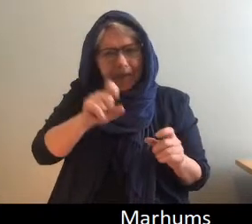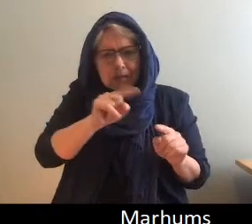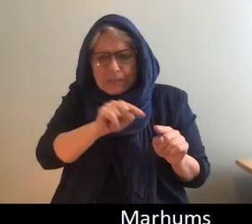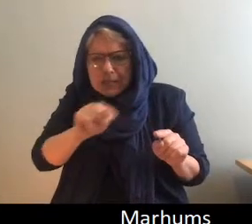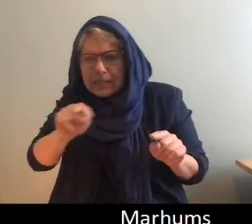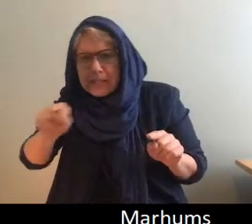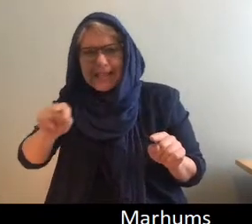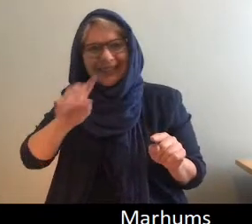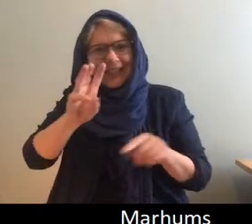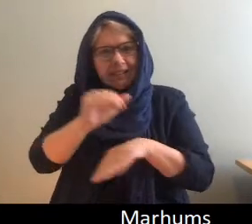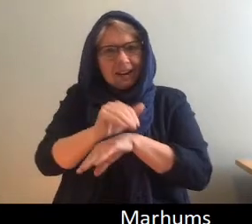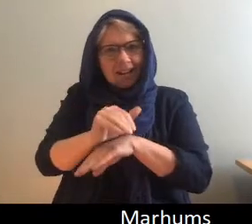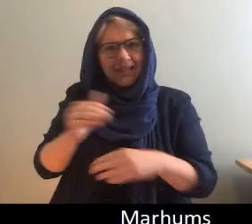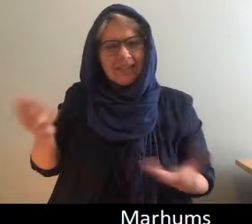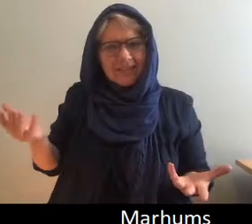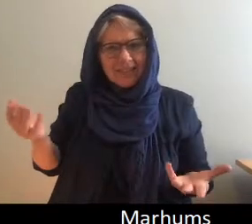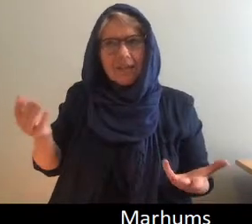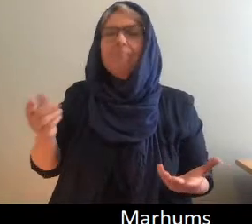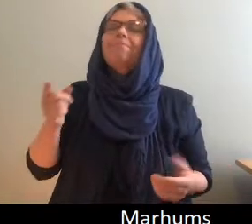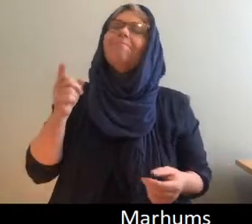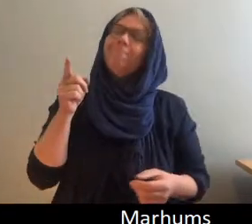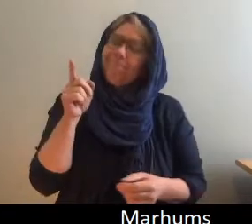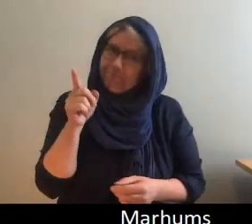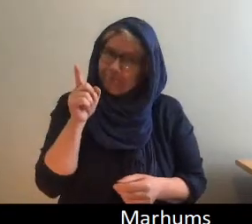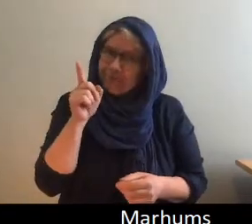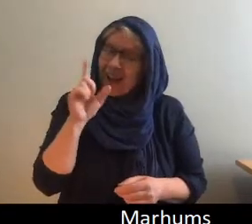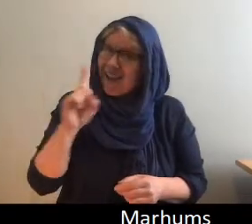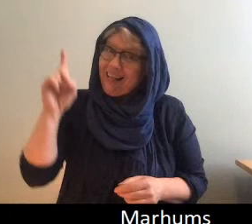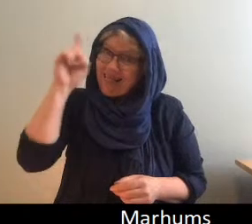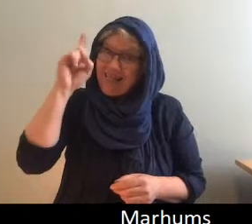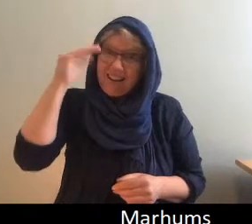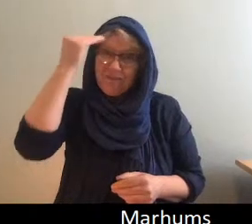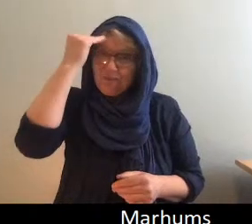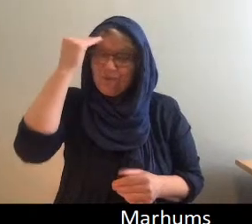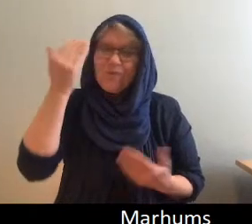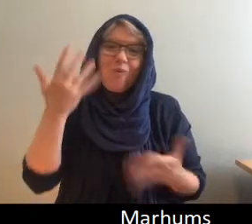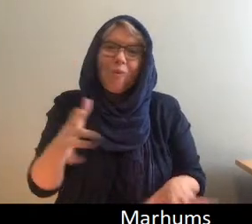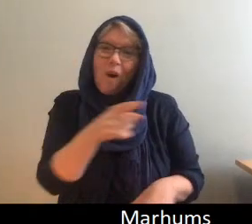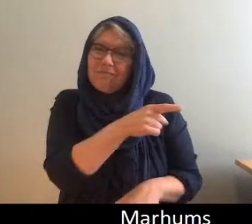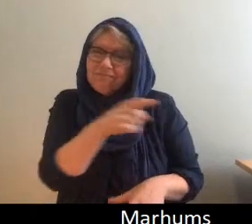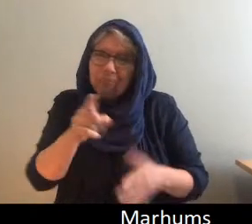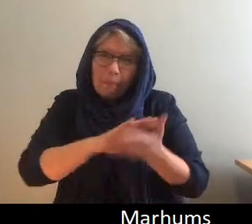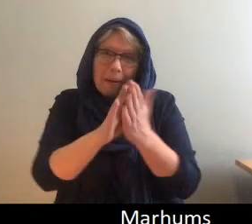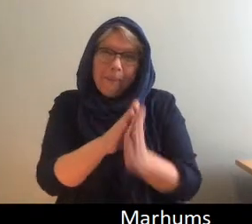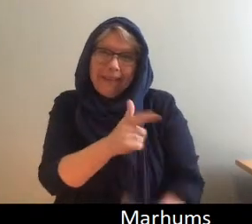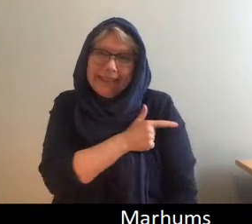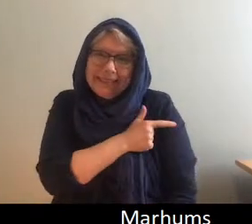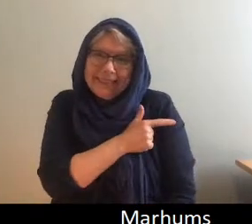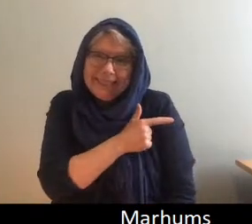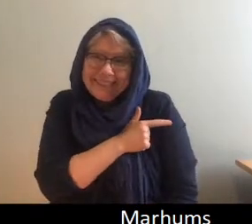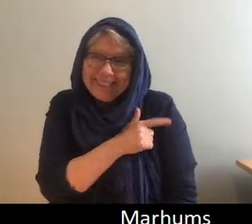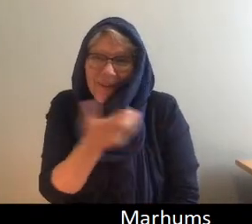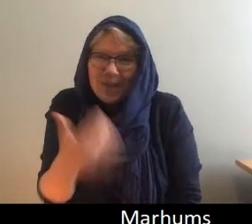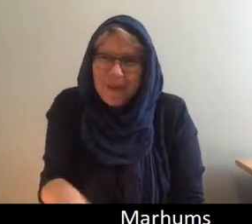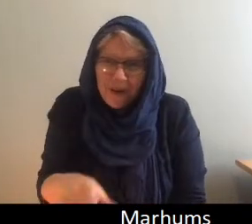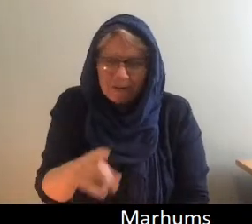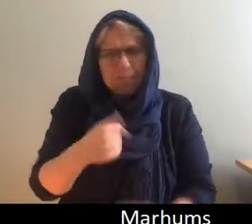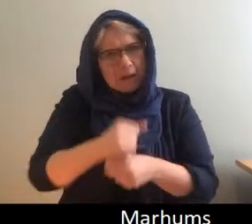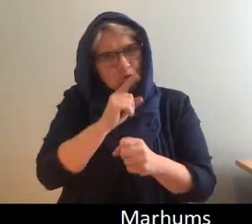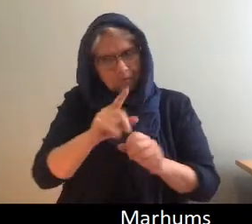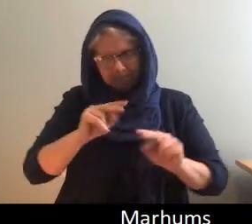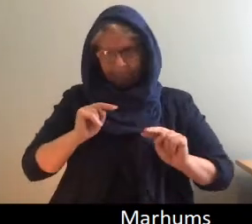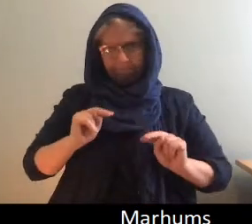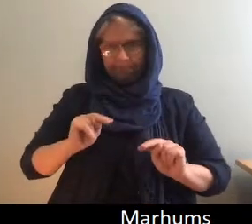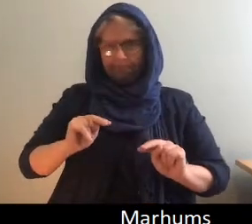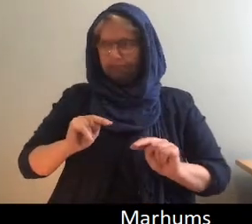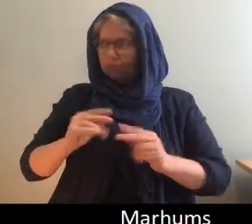much as we can. And that's why there is a strong recommendation on all of these 6 nights. And if you look at the books of dua, supplication, you will